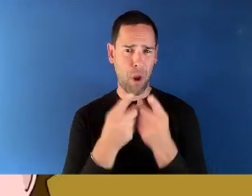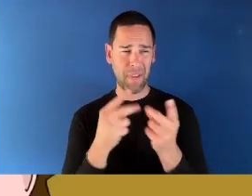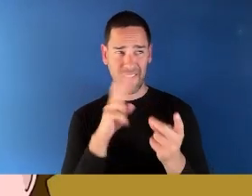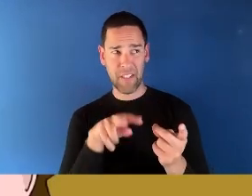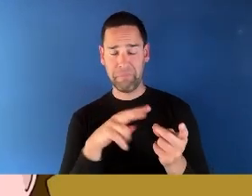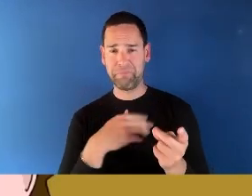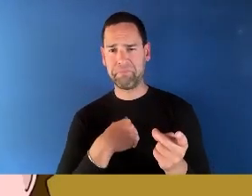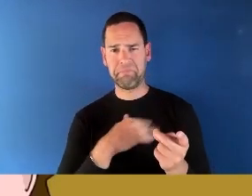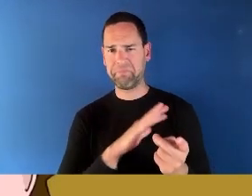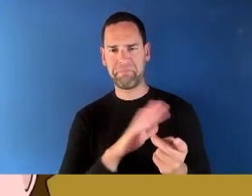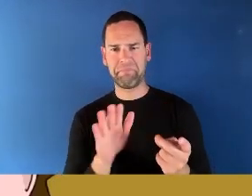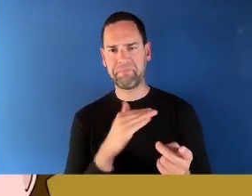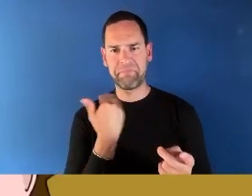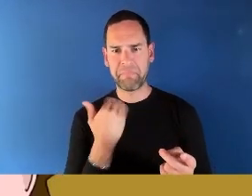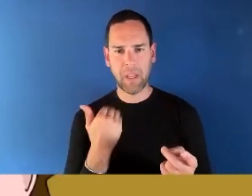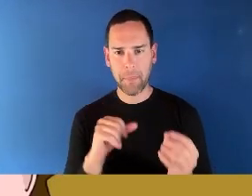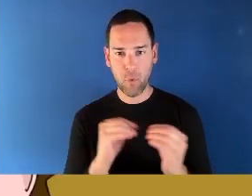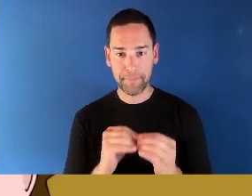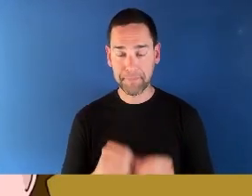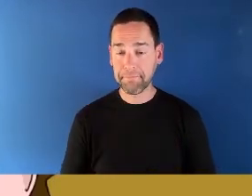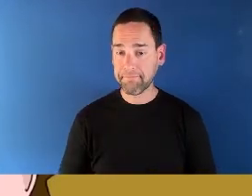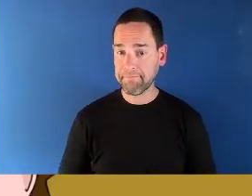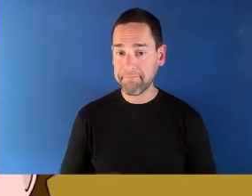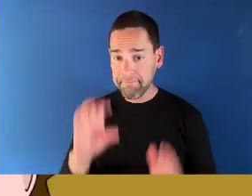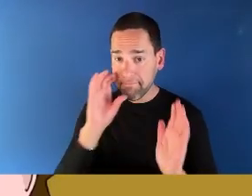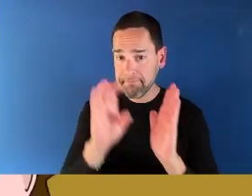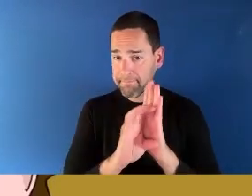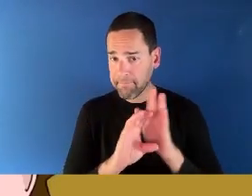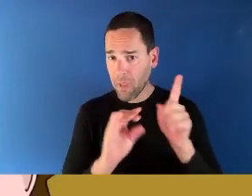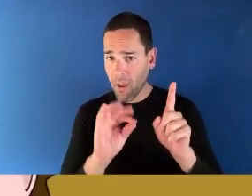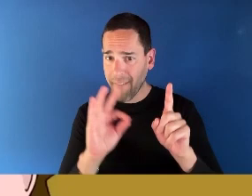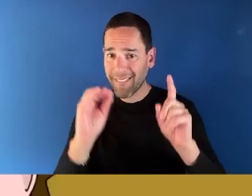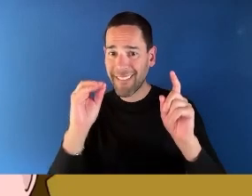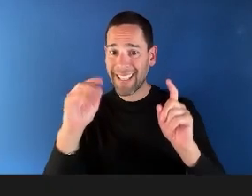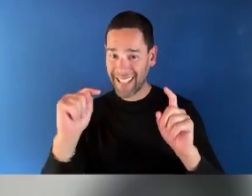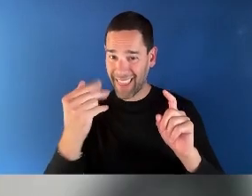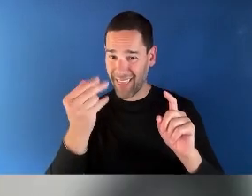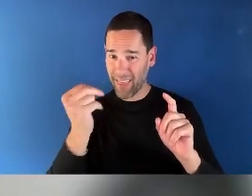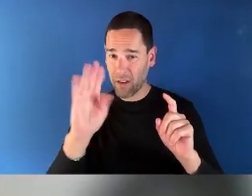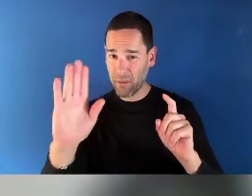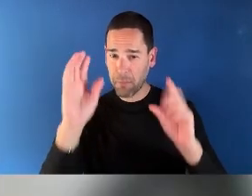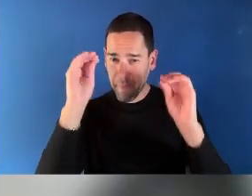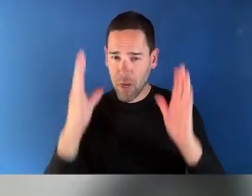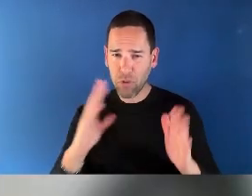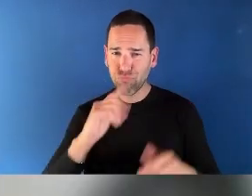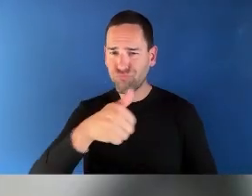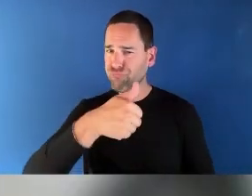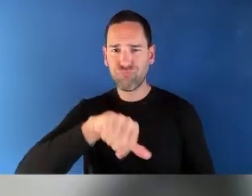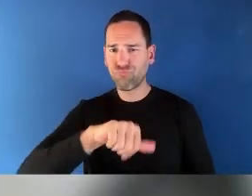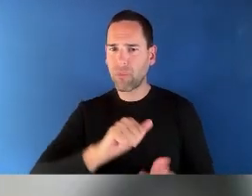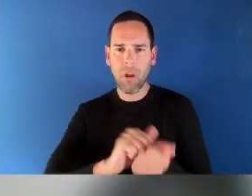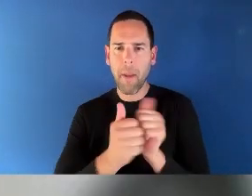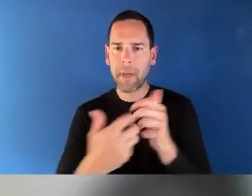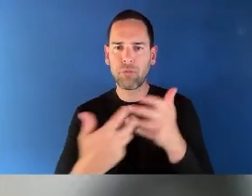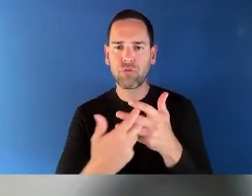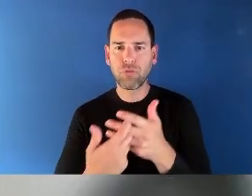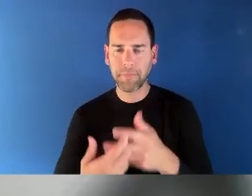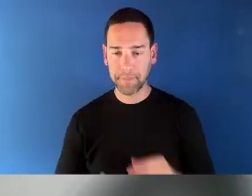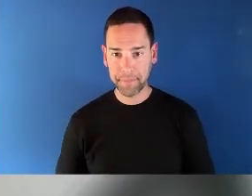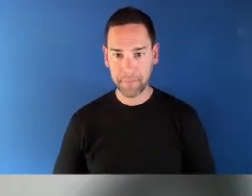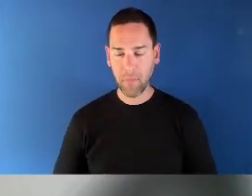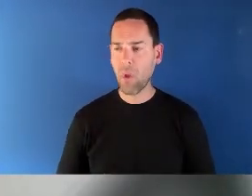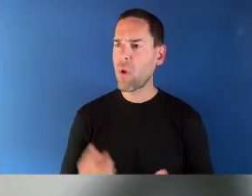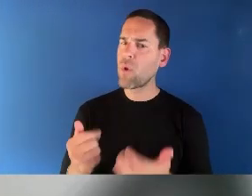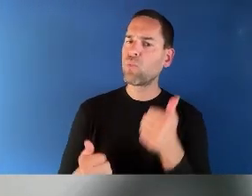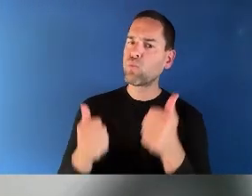Ethan's professor denying him accommodations. The accommodations that I use typically fall into